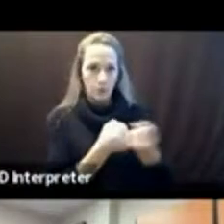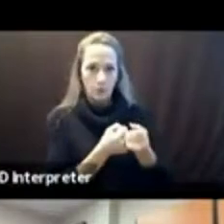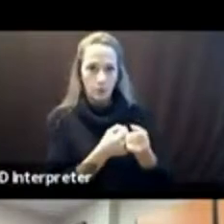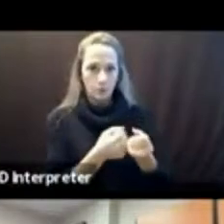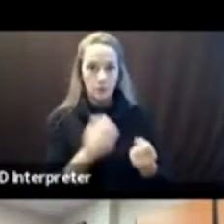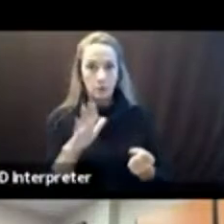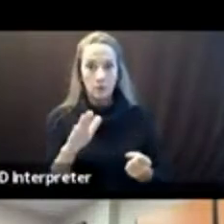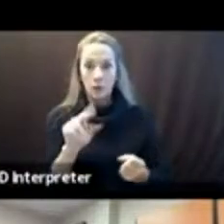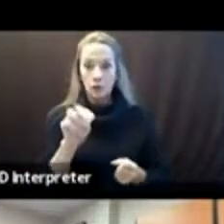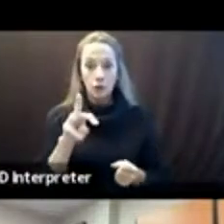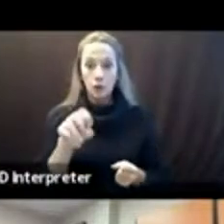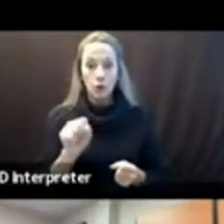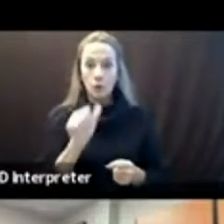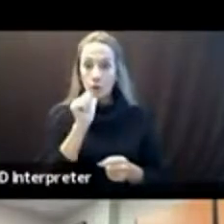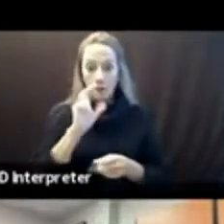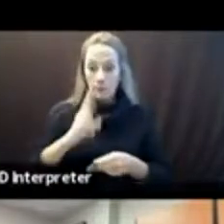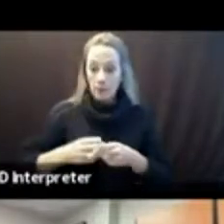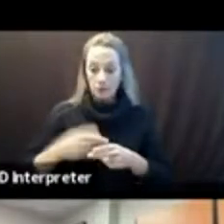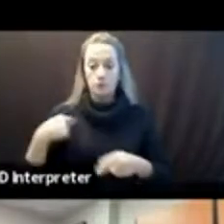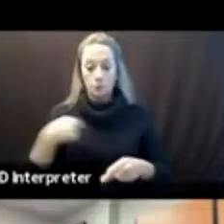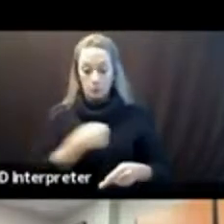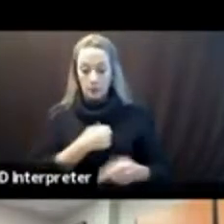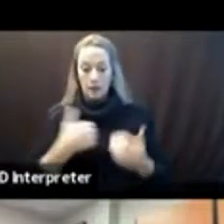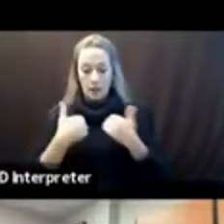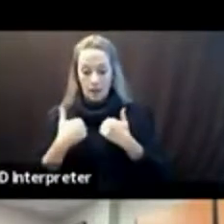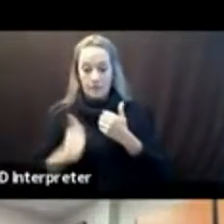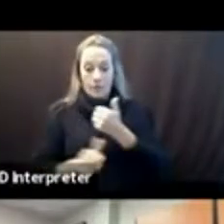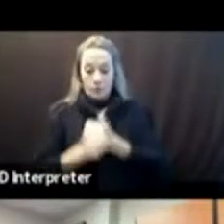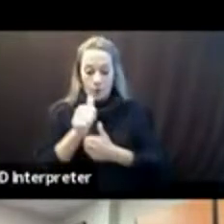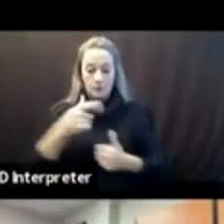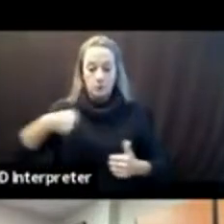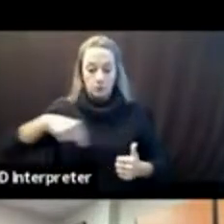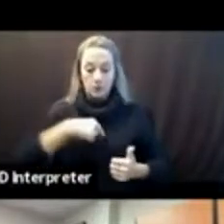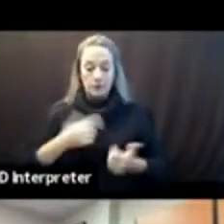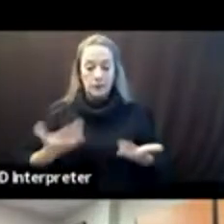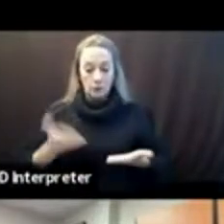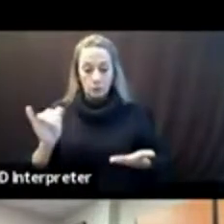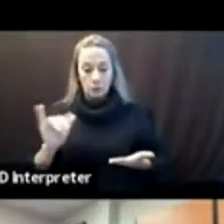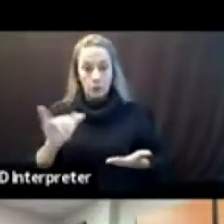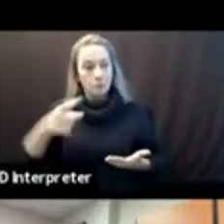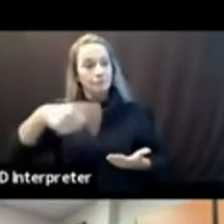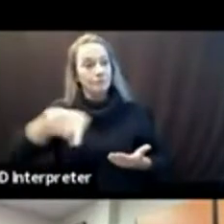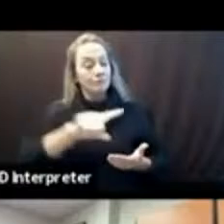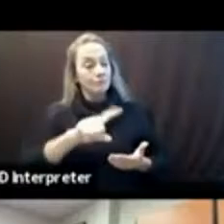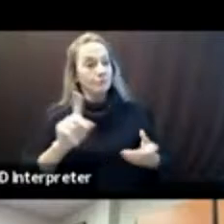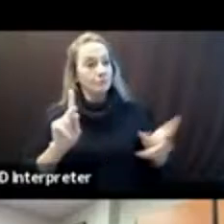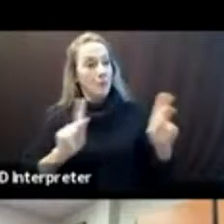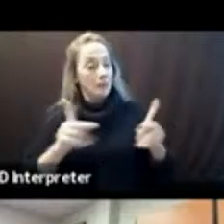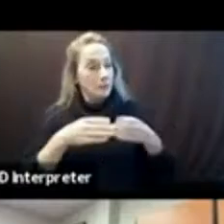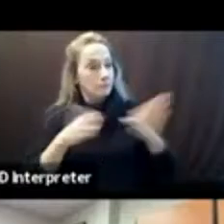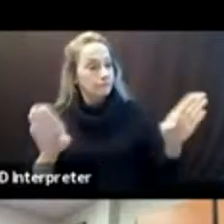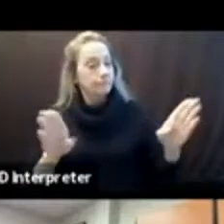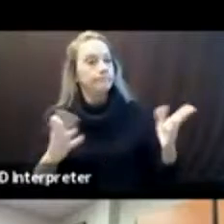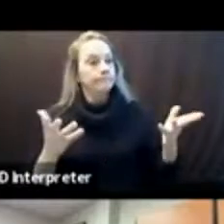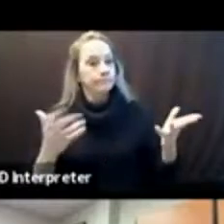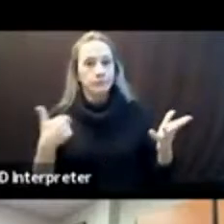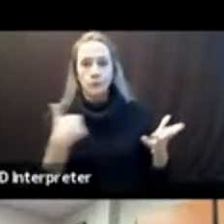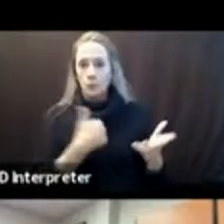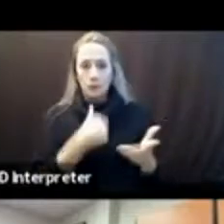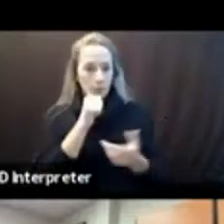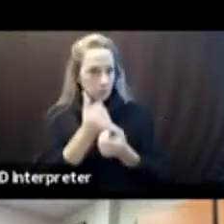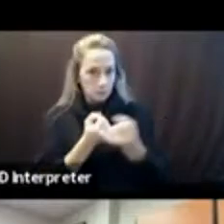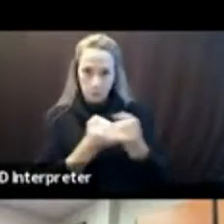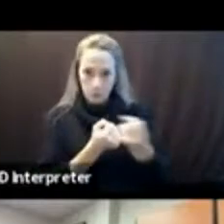threats. And we all, I think, in service to the public right now are having some difficulties. So, you know, we condemn threats